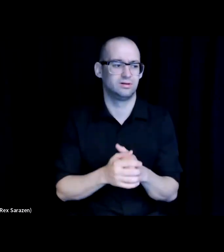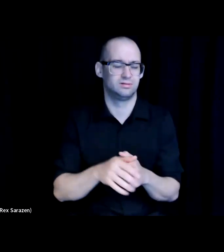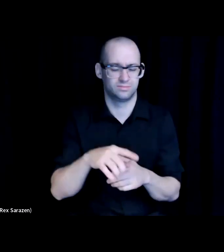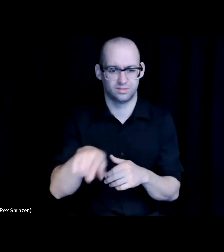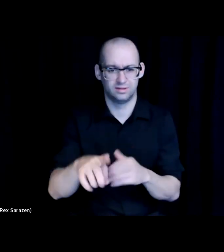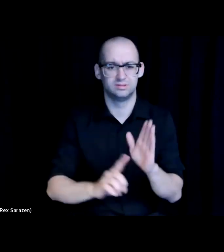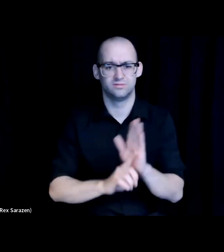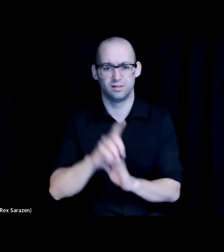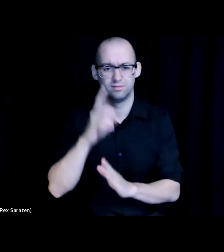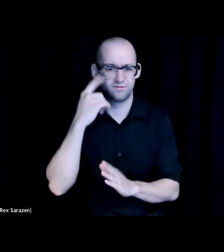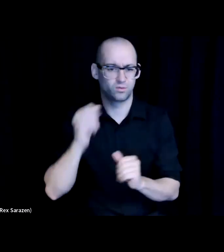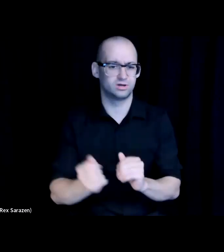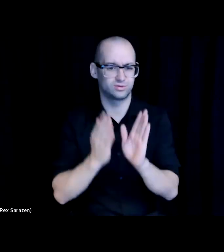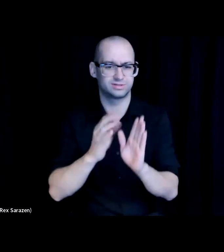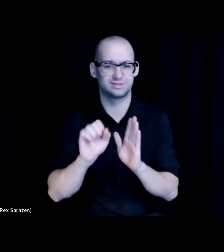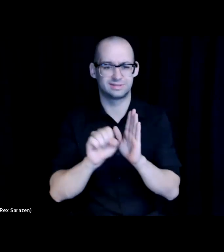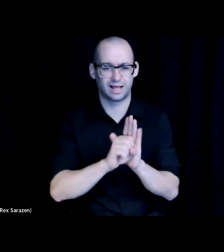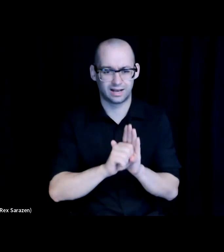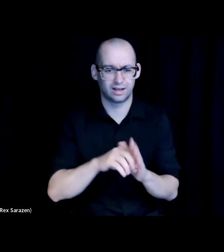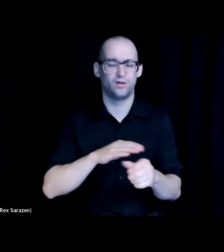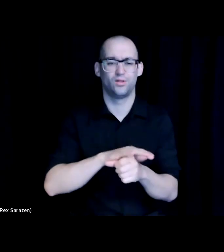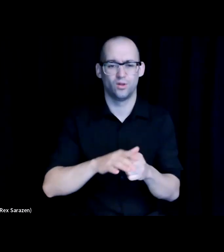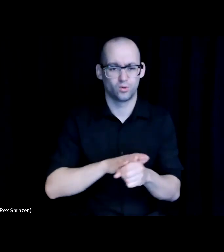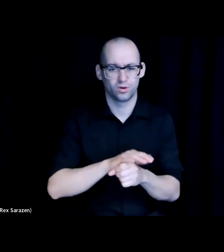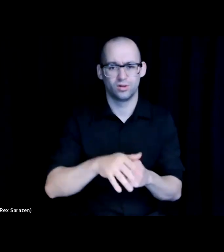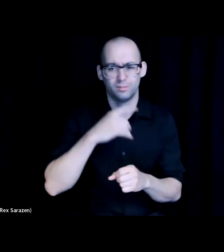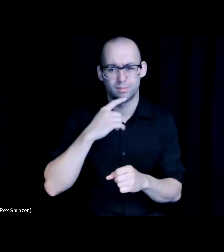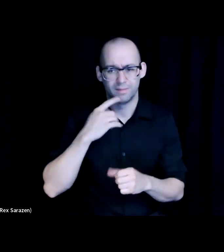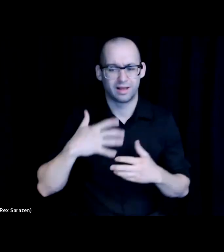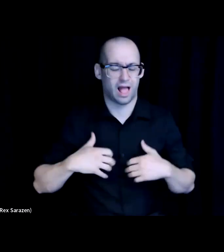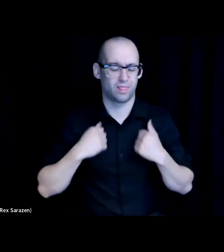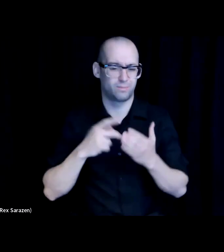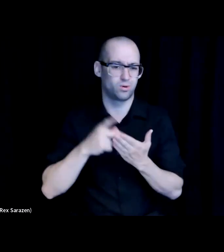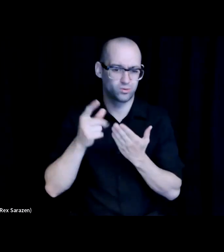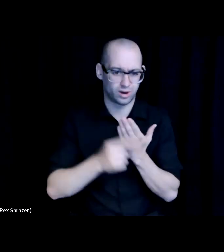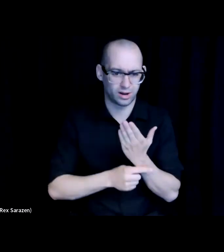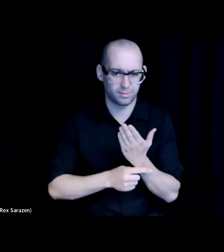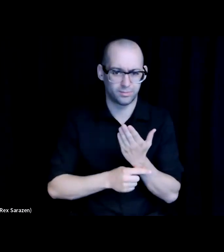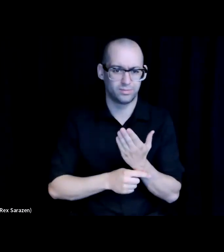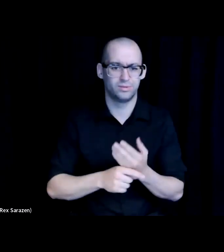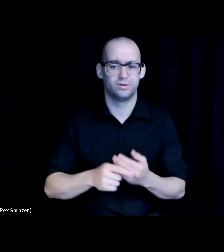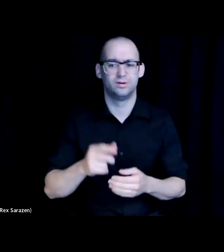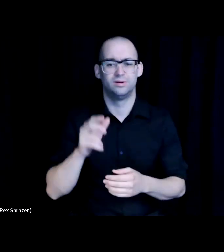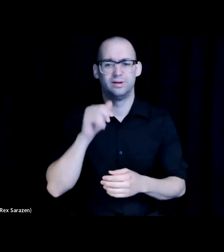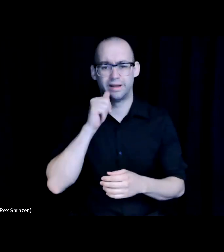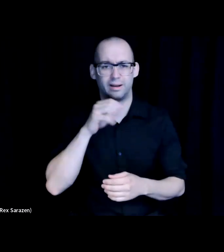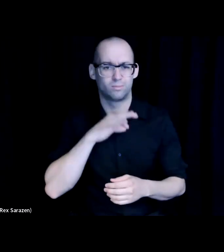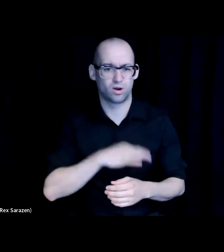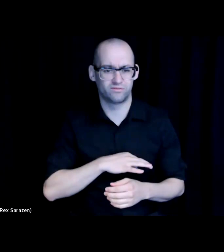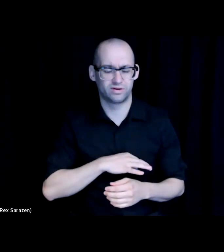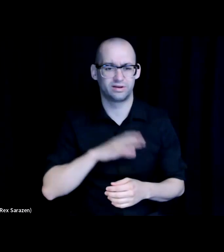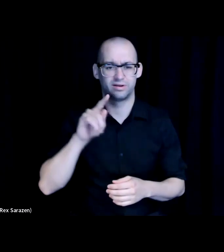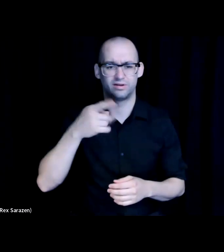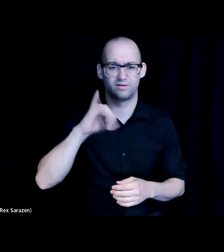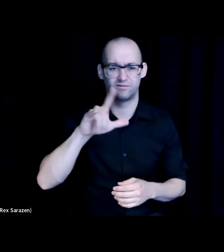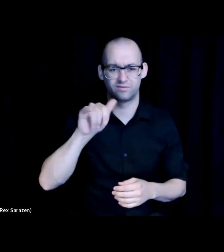assist state and local public health programs, children and family service providers, nonprofits, and philanthropic organizations in